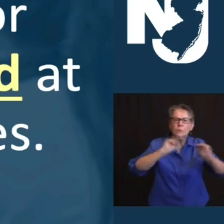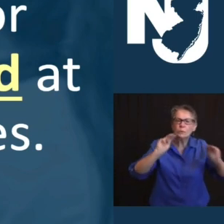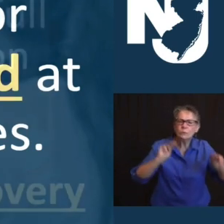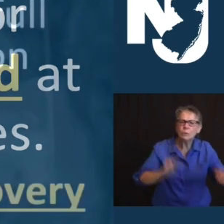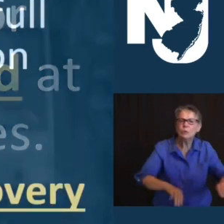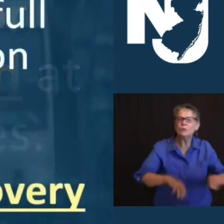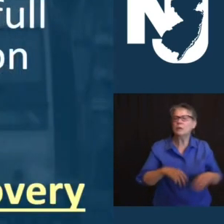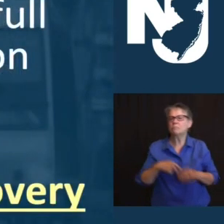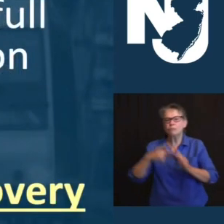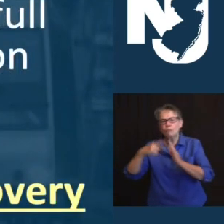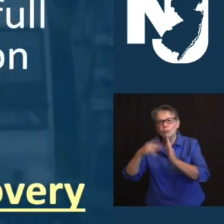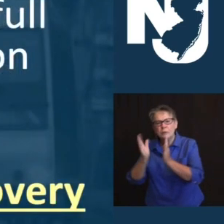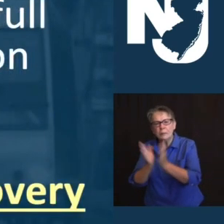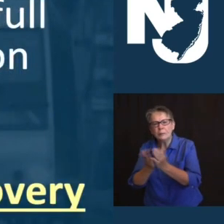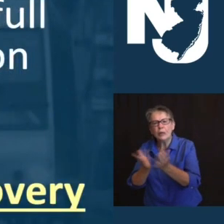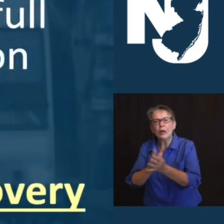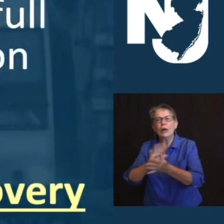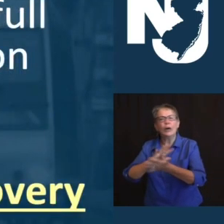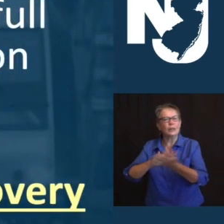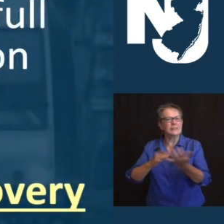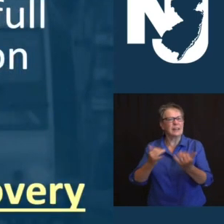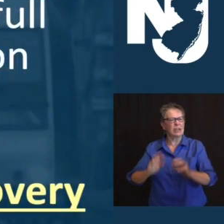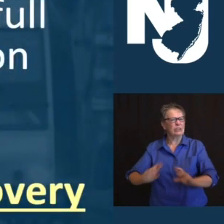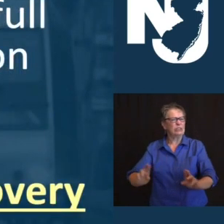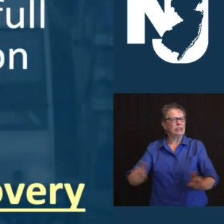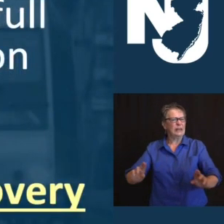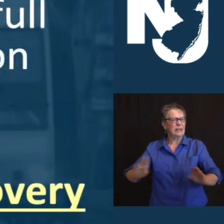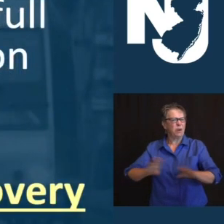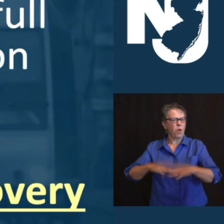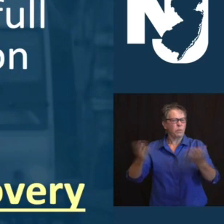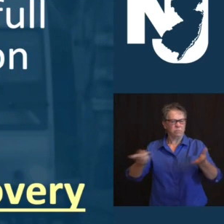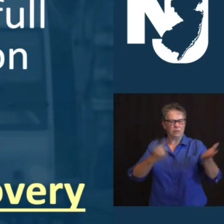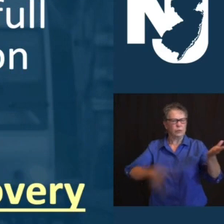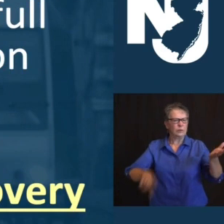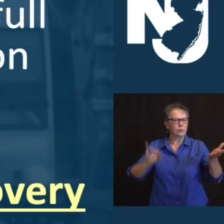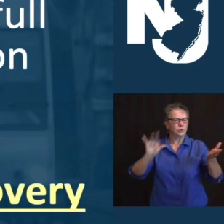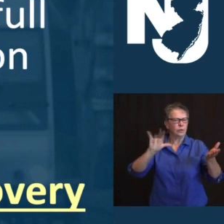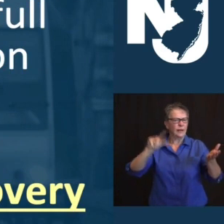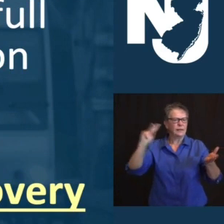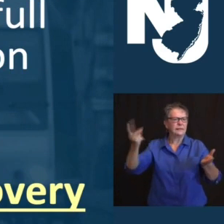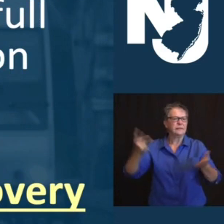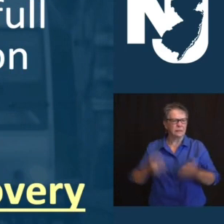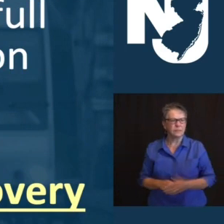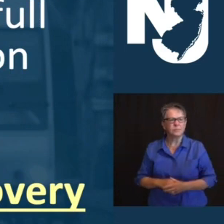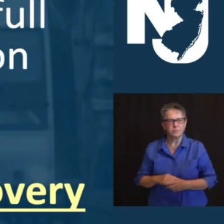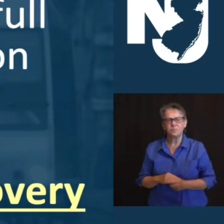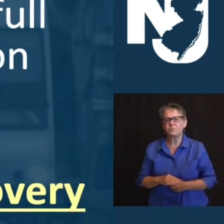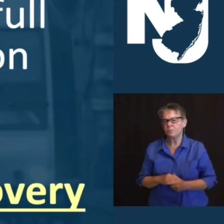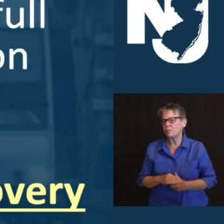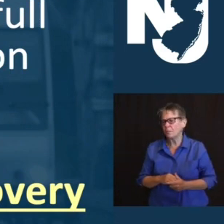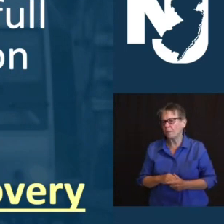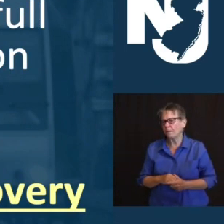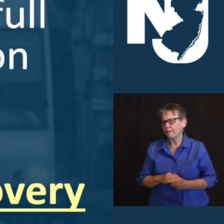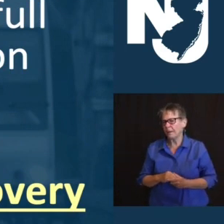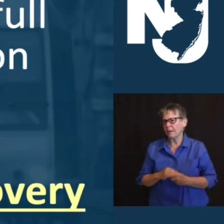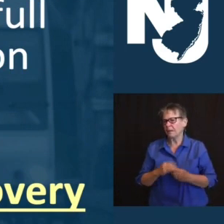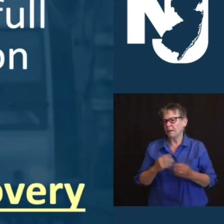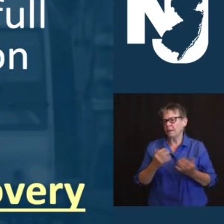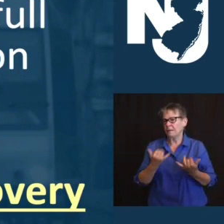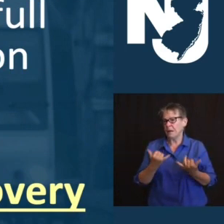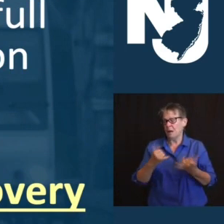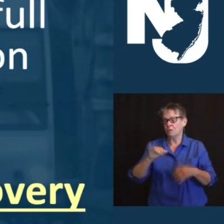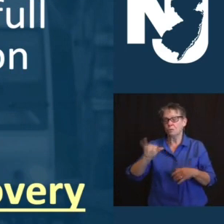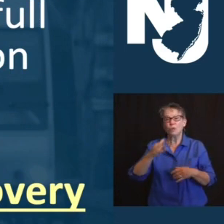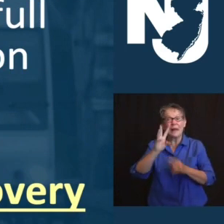Additionally, on Monday, July 6th, NJ Transit rail and light rail service will return to its full